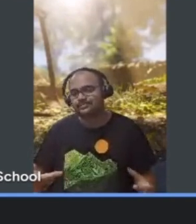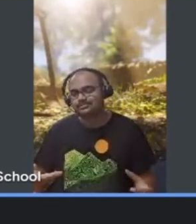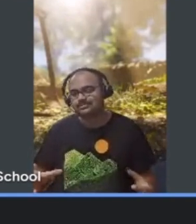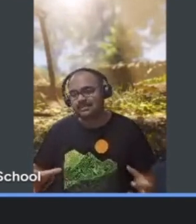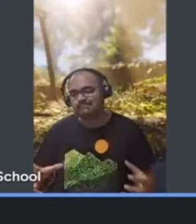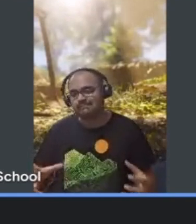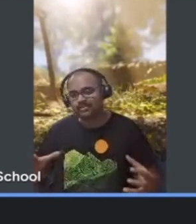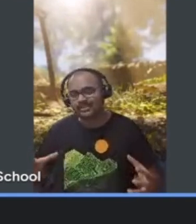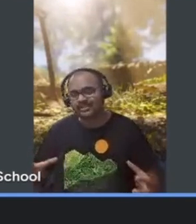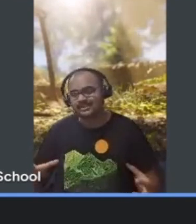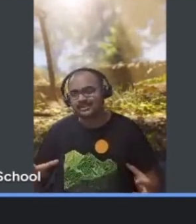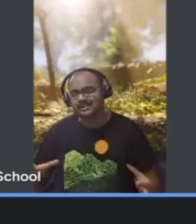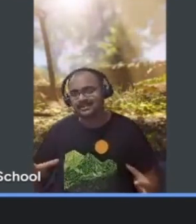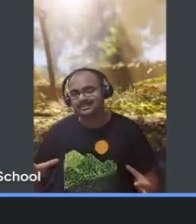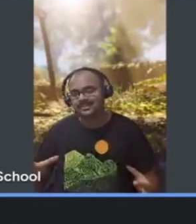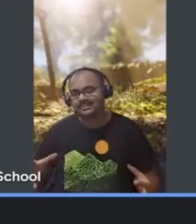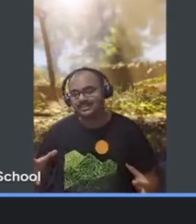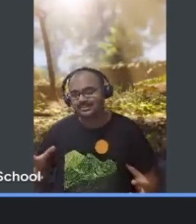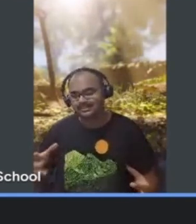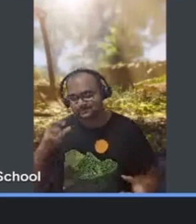so empowering,